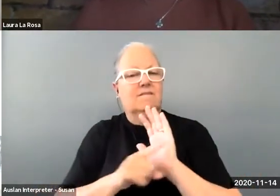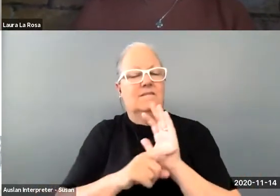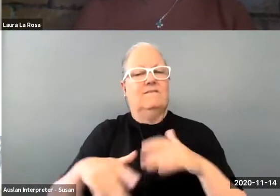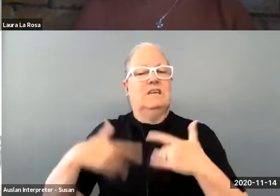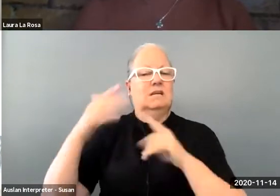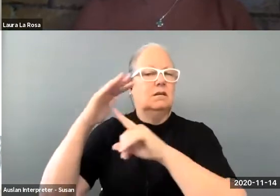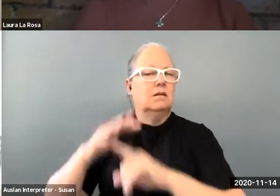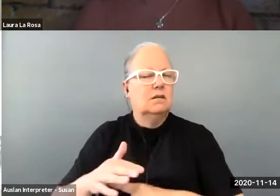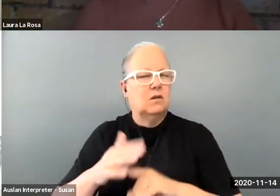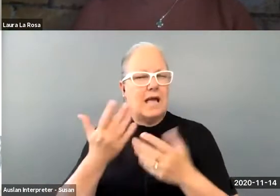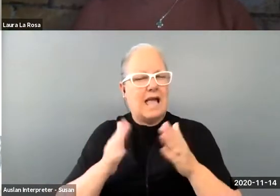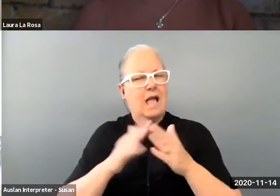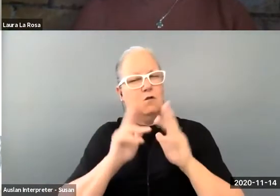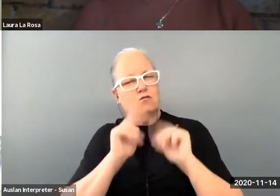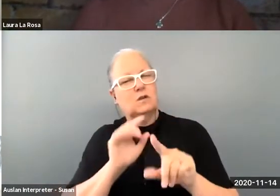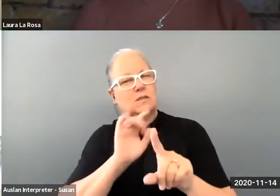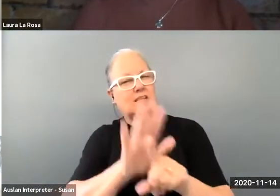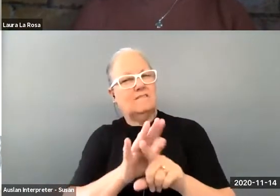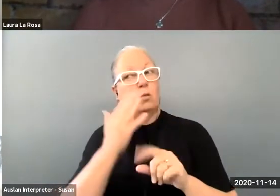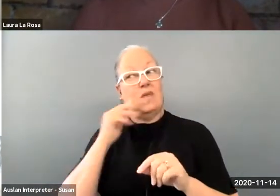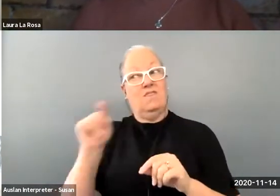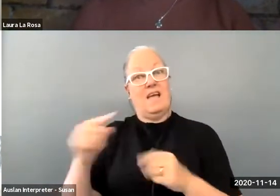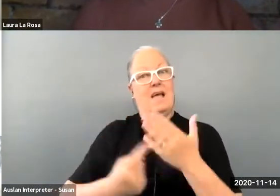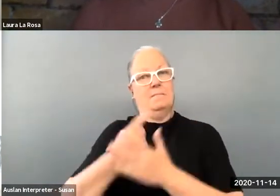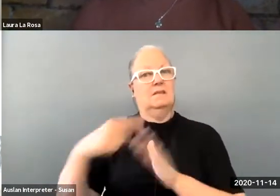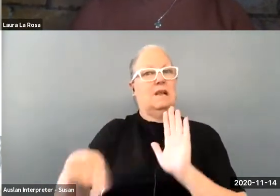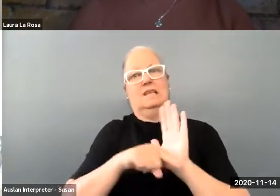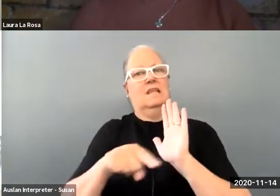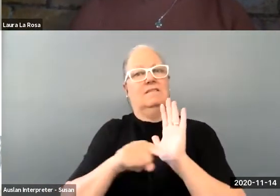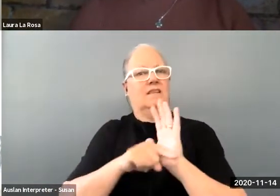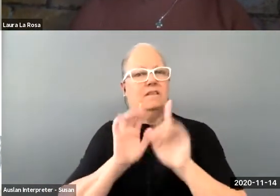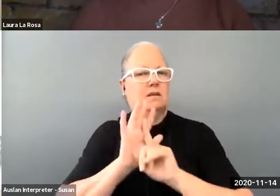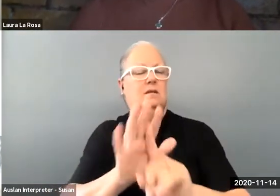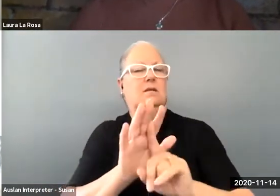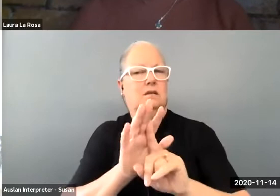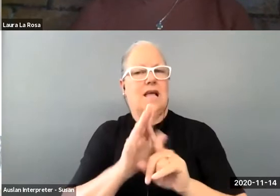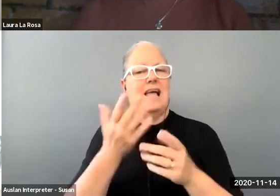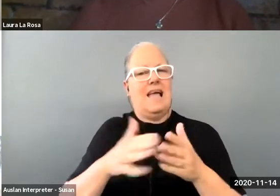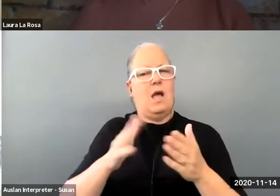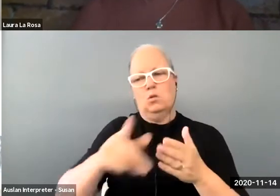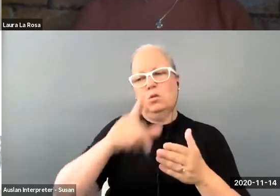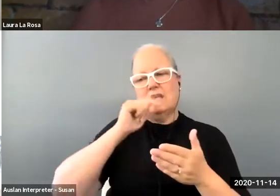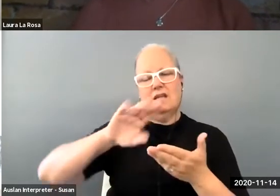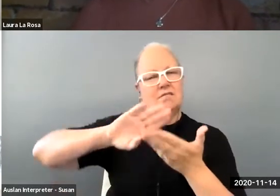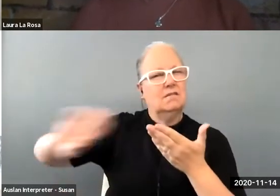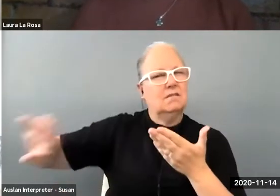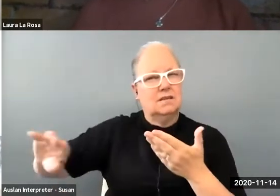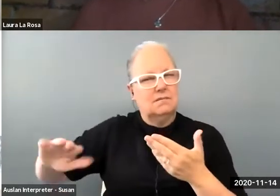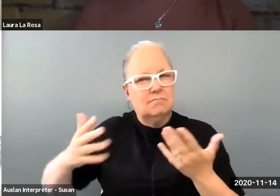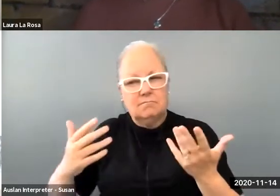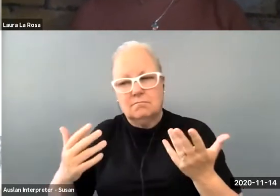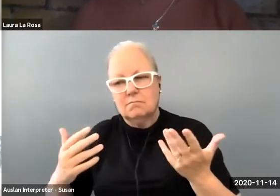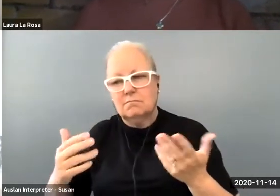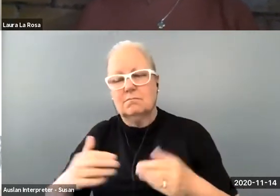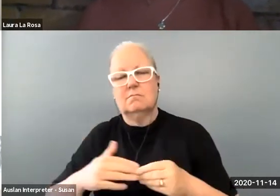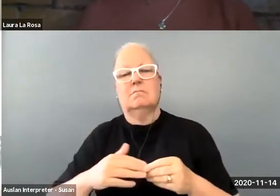see stuff like that? How do you best protect your energy and not allow the noise to deplete you? And how do you, I guess